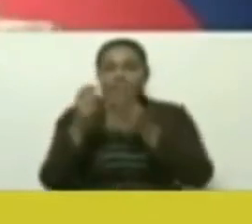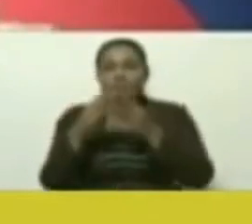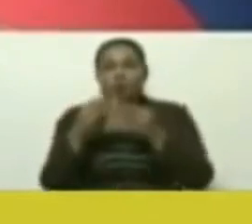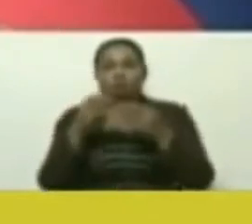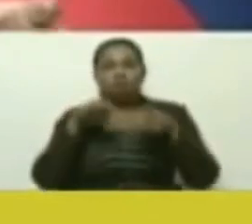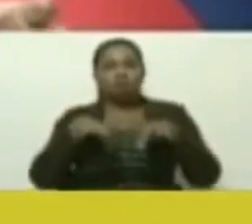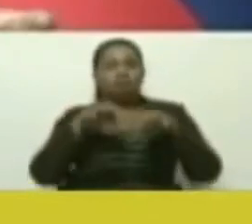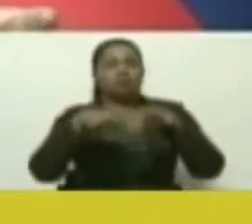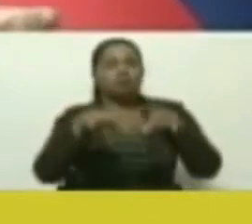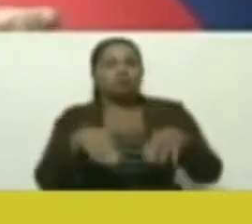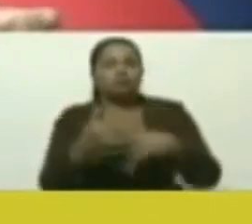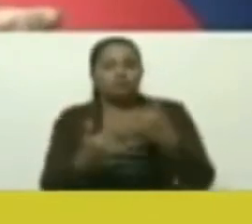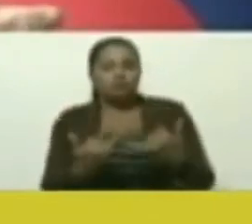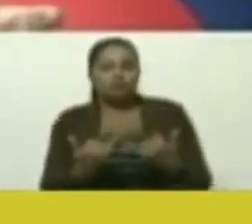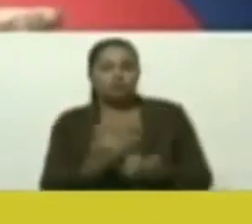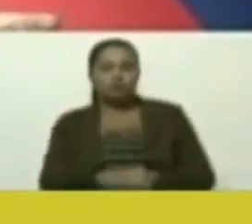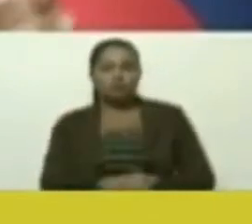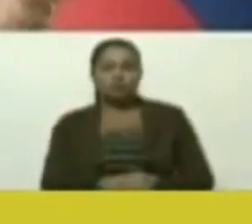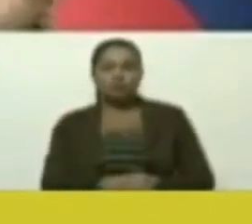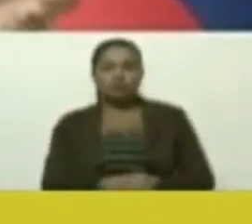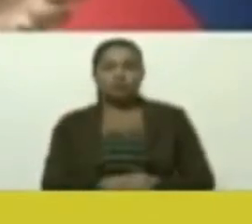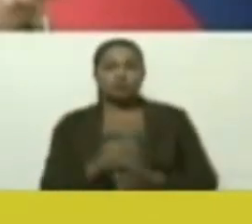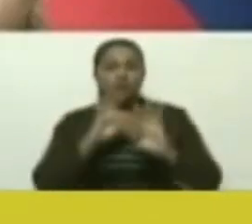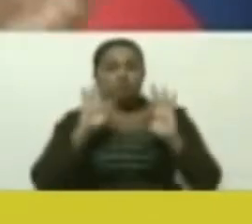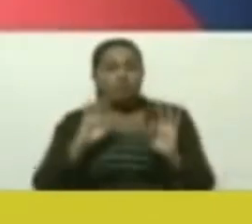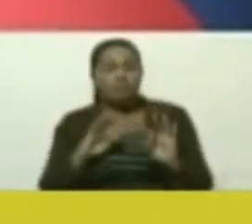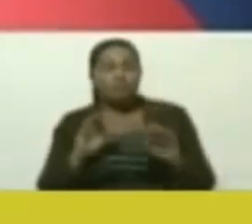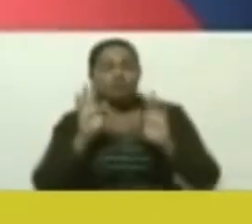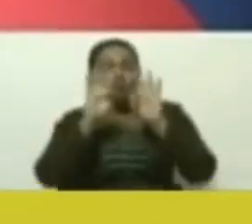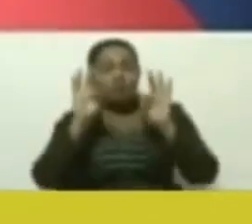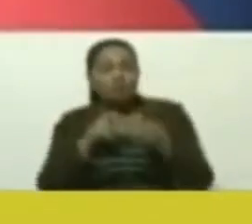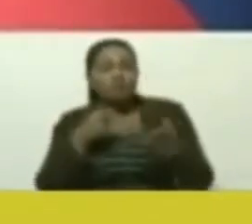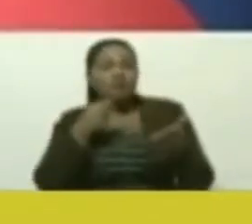regarding tourism and agriculture and